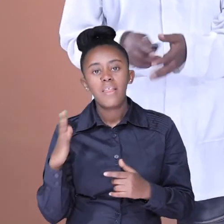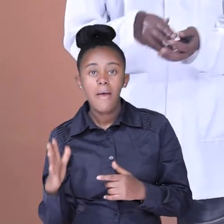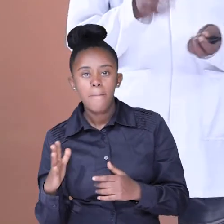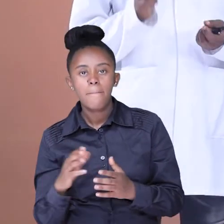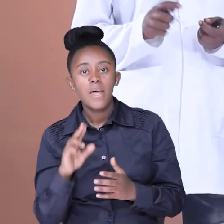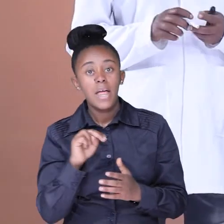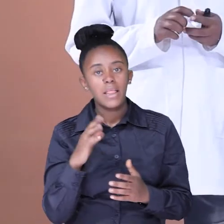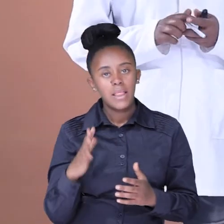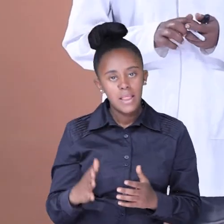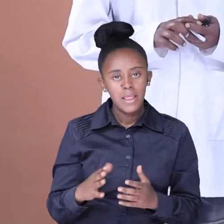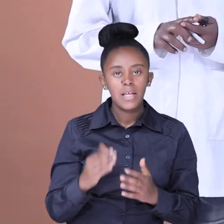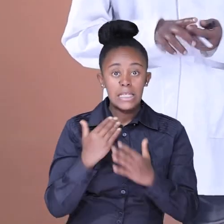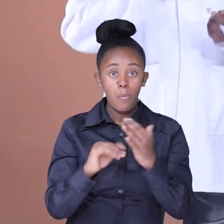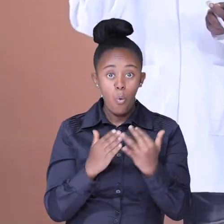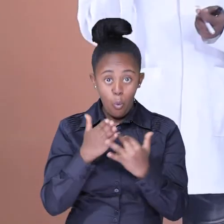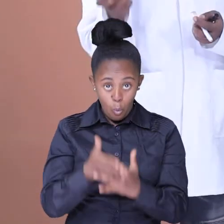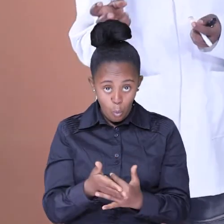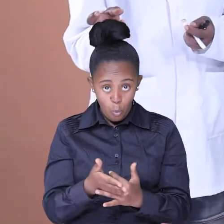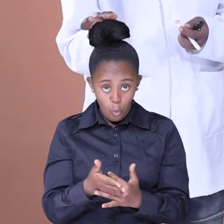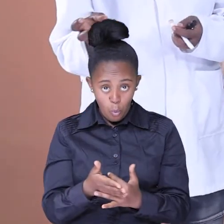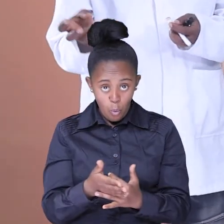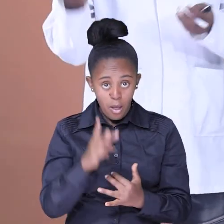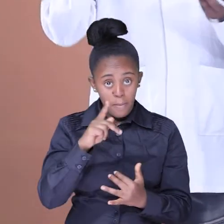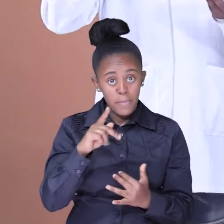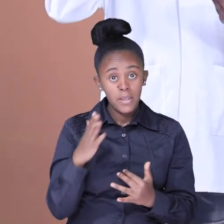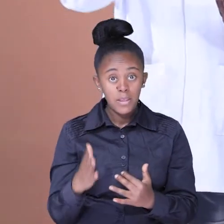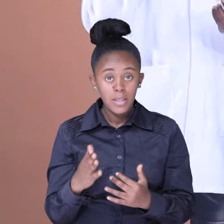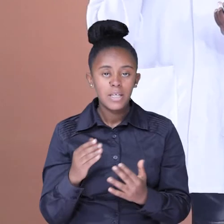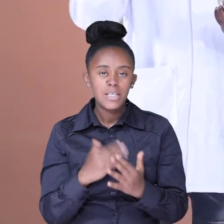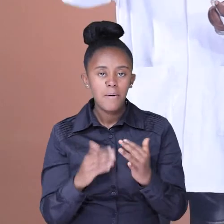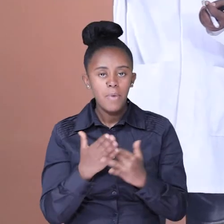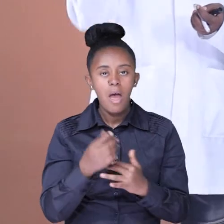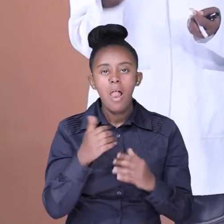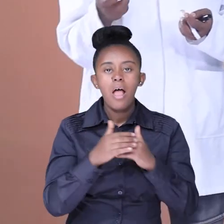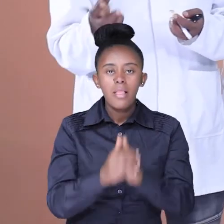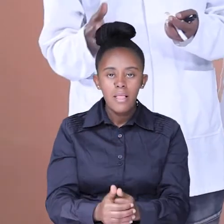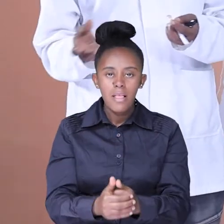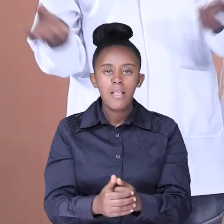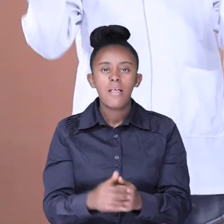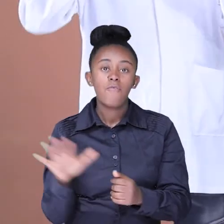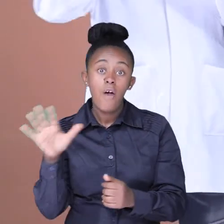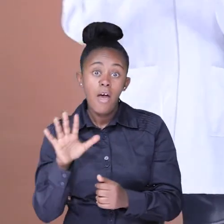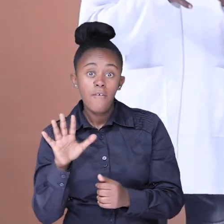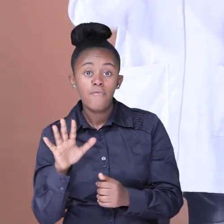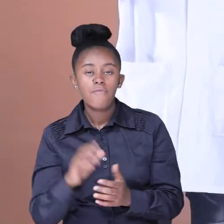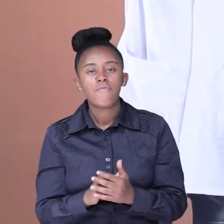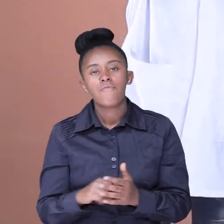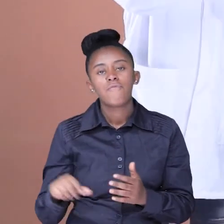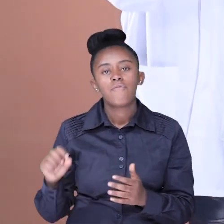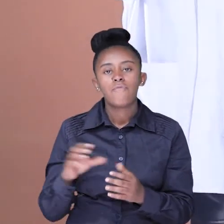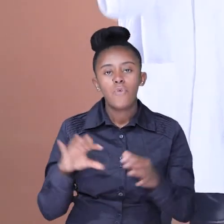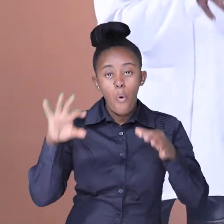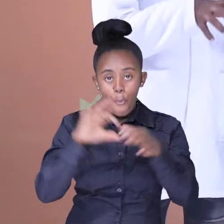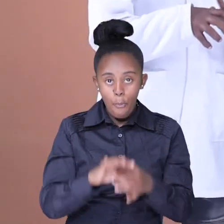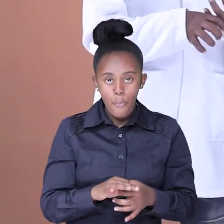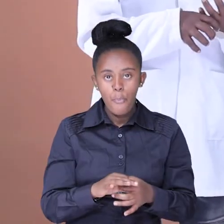semi-type, n-type semiconductors. In p-type semiconductor, when an atom which have 5 valence electron in most shell combined